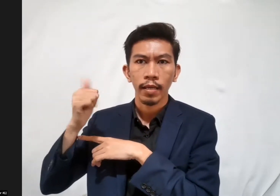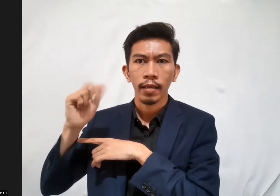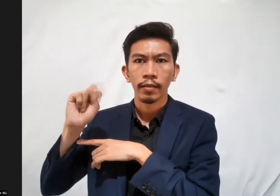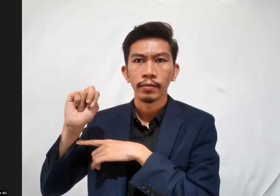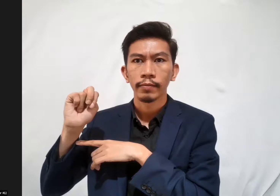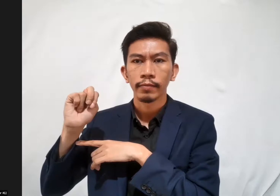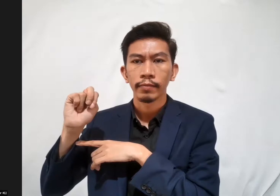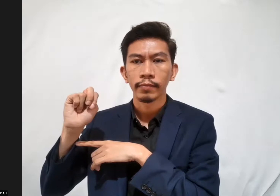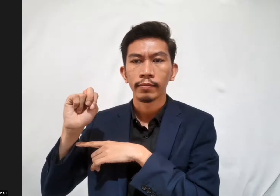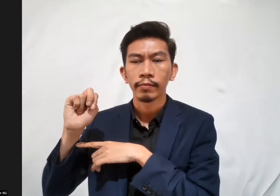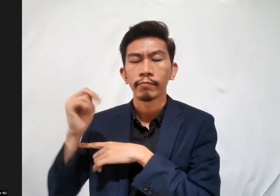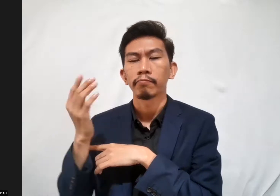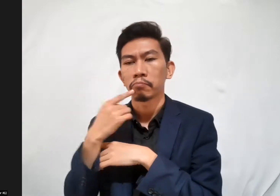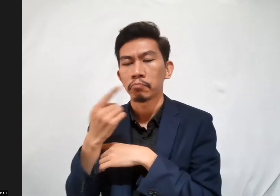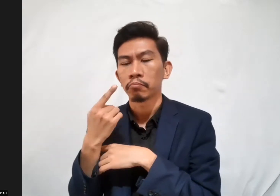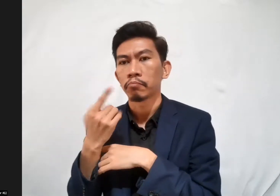in Thailand,